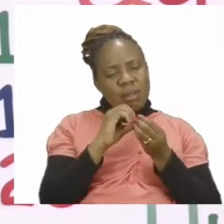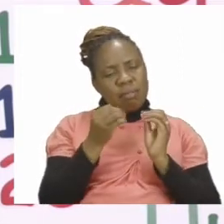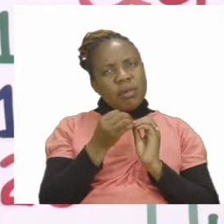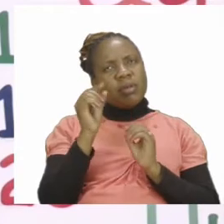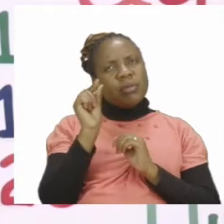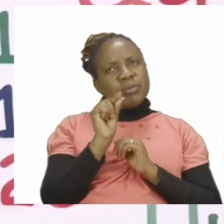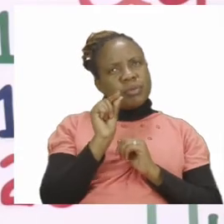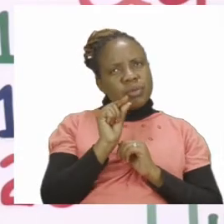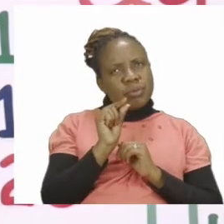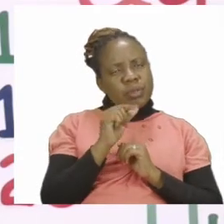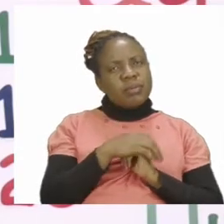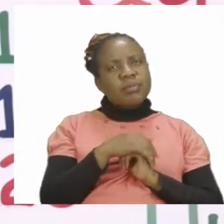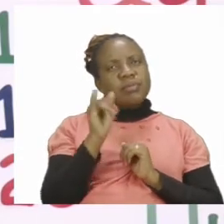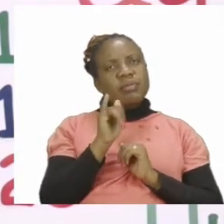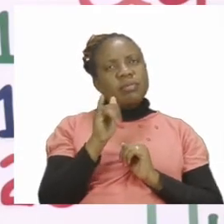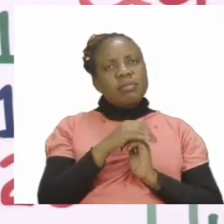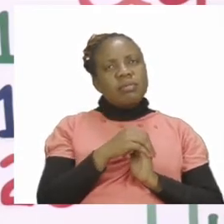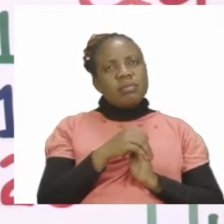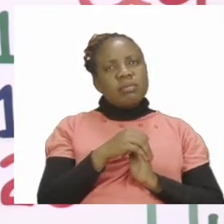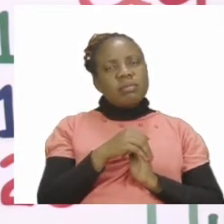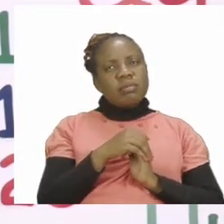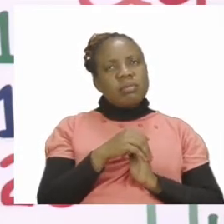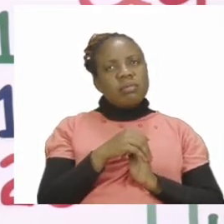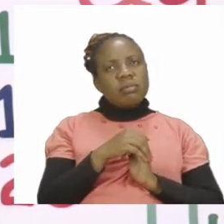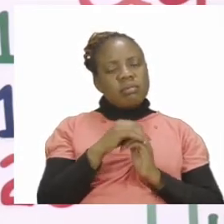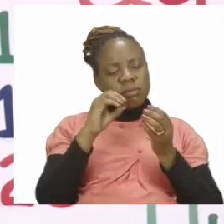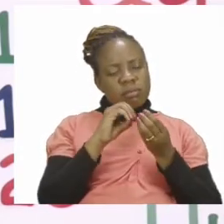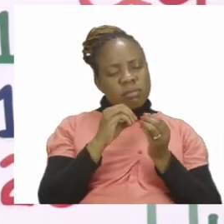you quickly tell me which one is our smallest number?